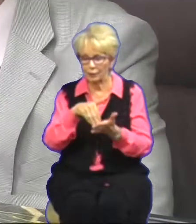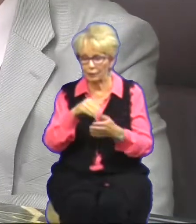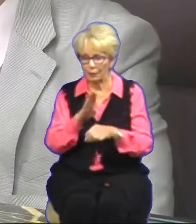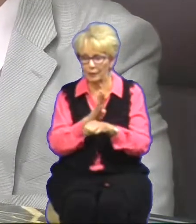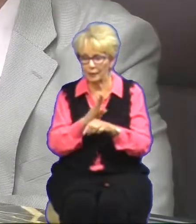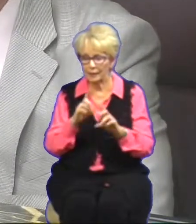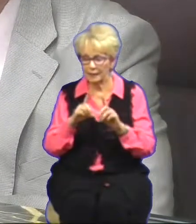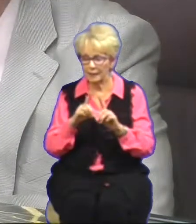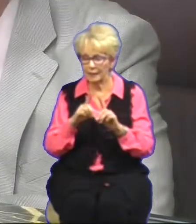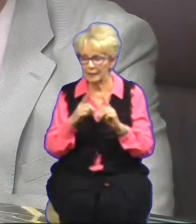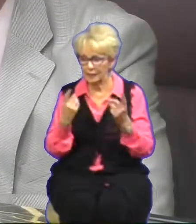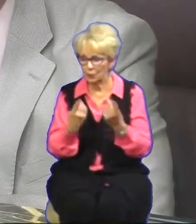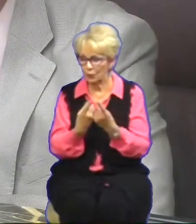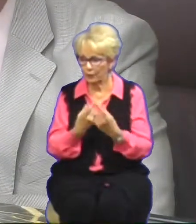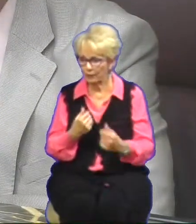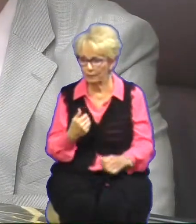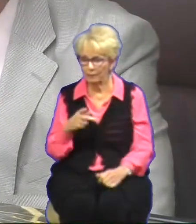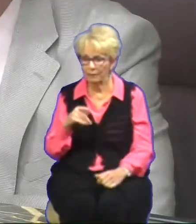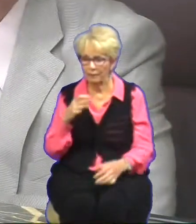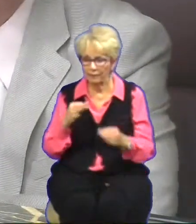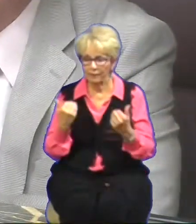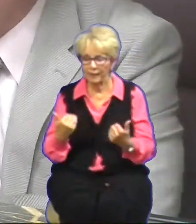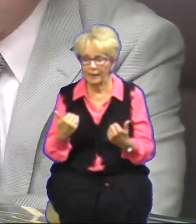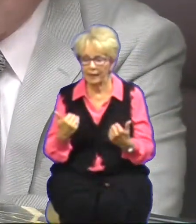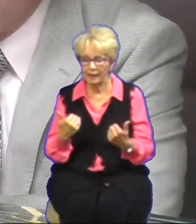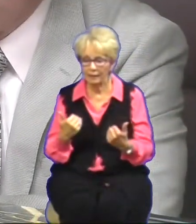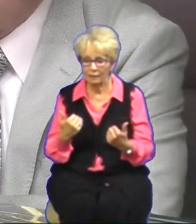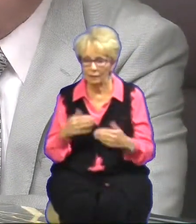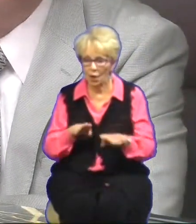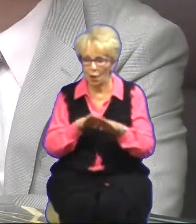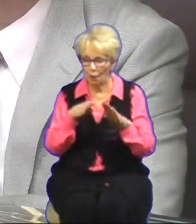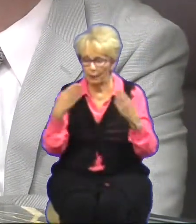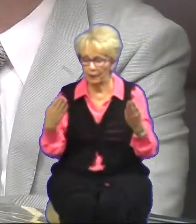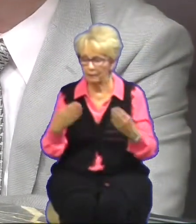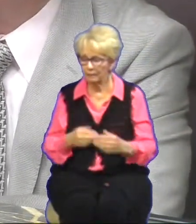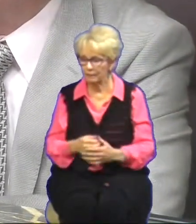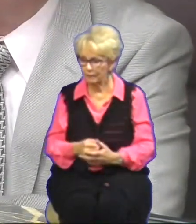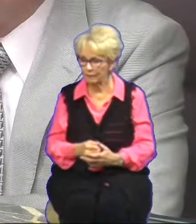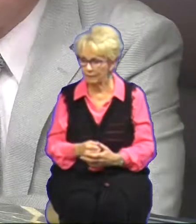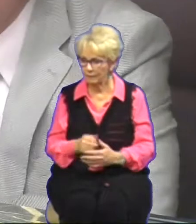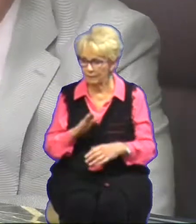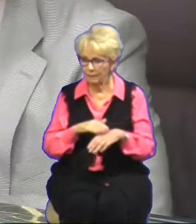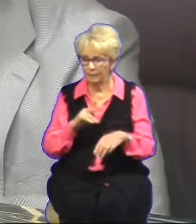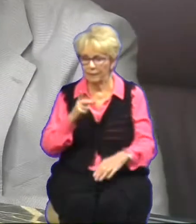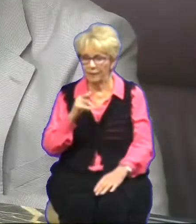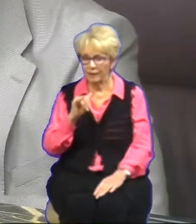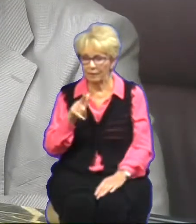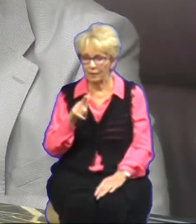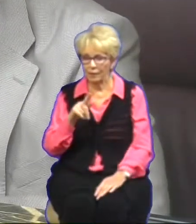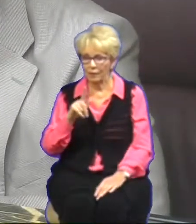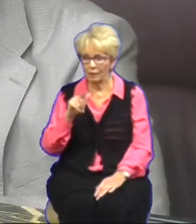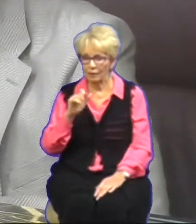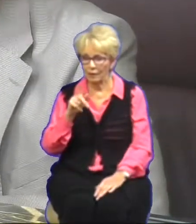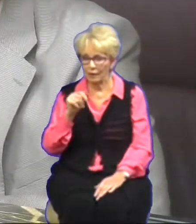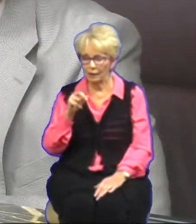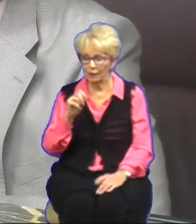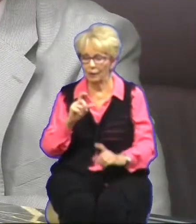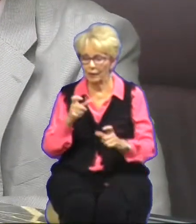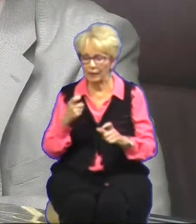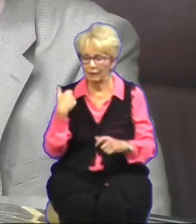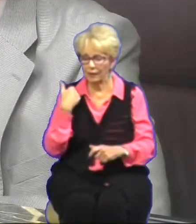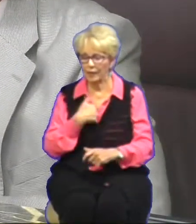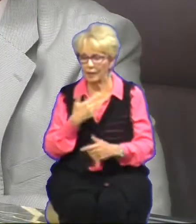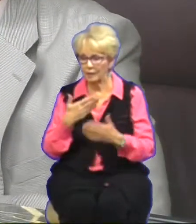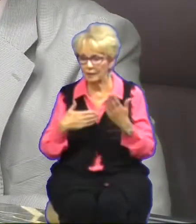District. Public hearing is now open. I'll call on Philip Luckadoo to give us some kind